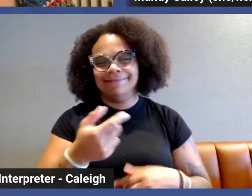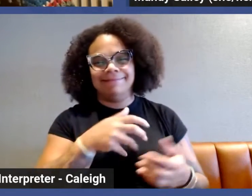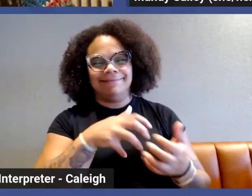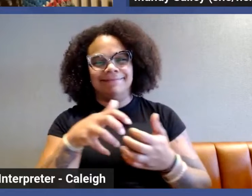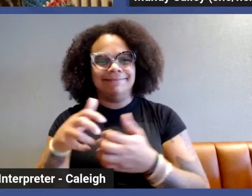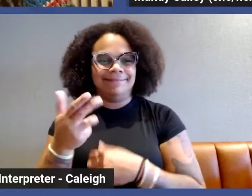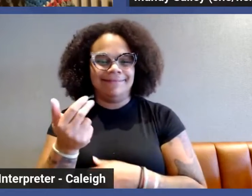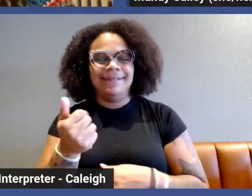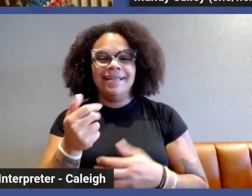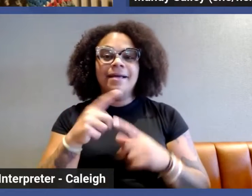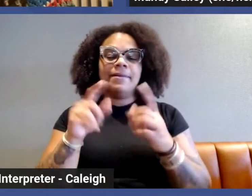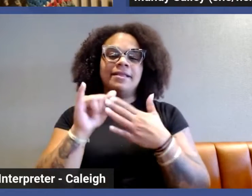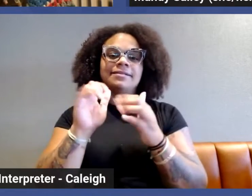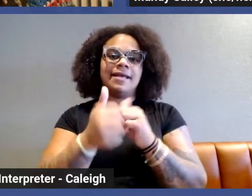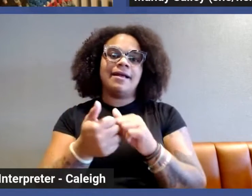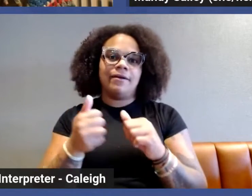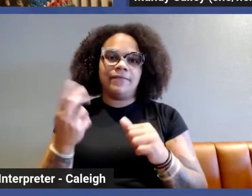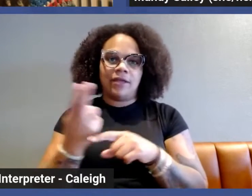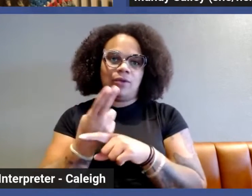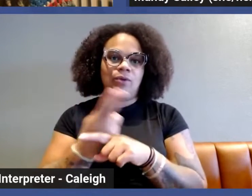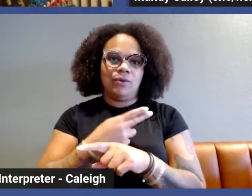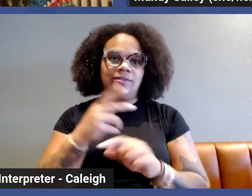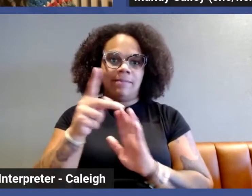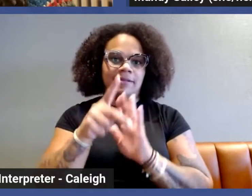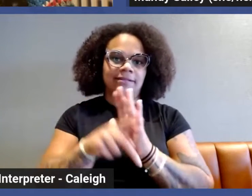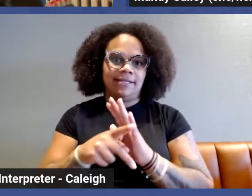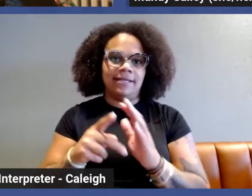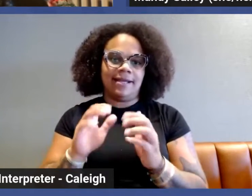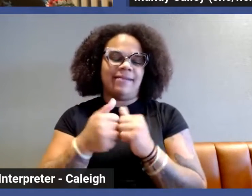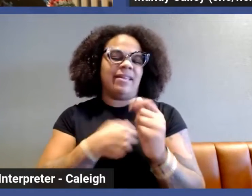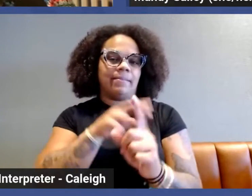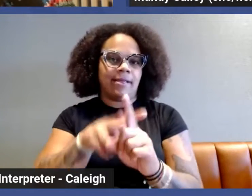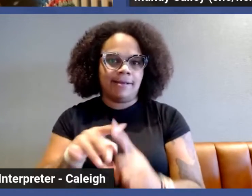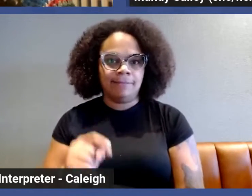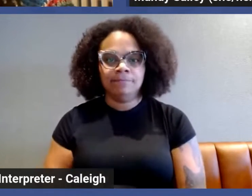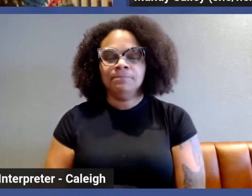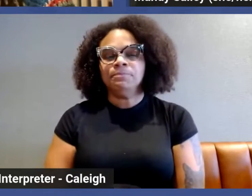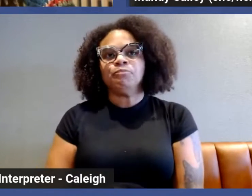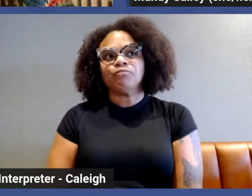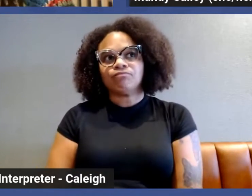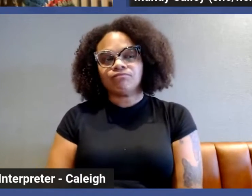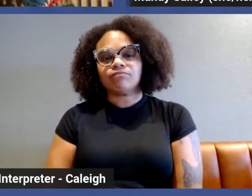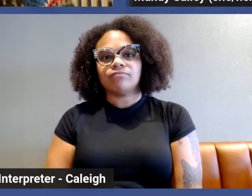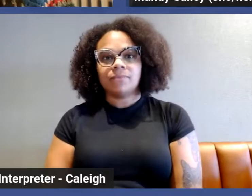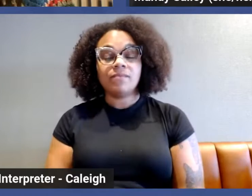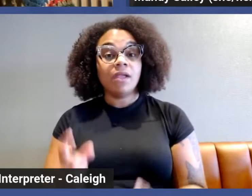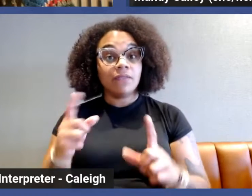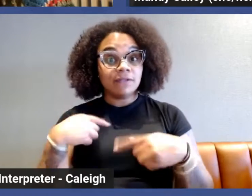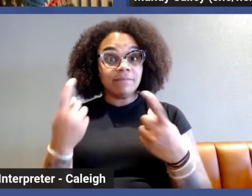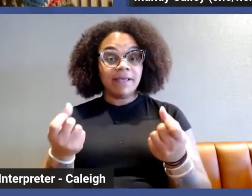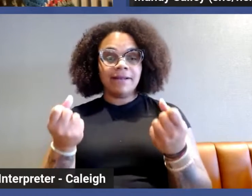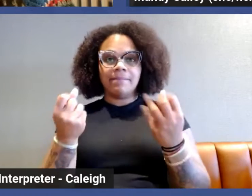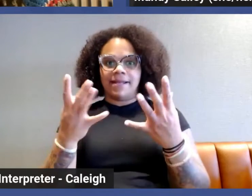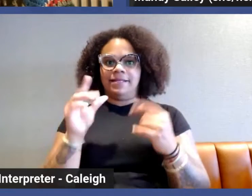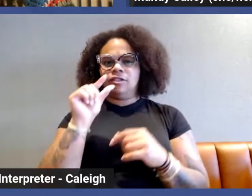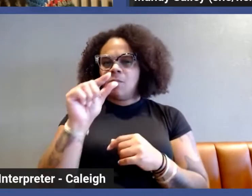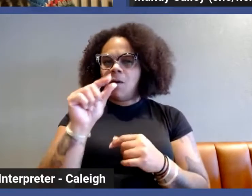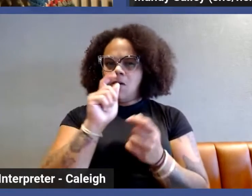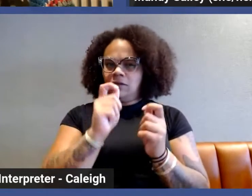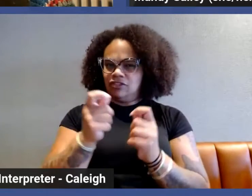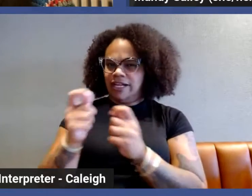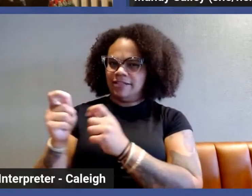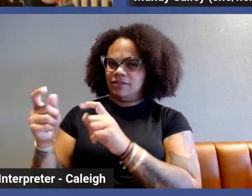use the protocol to do things with it. So there's been a bunch of little changes over